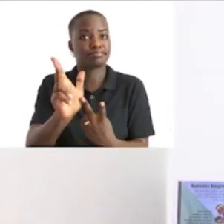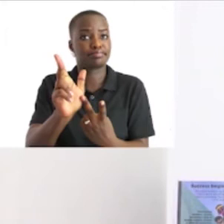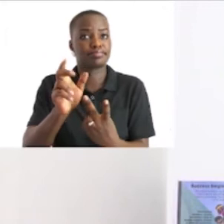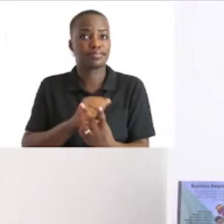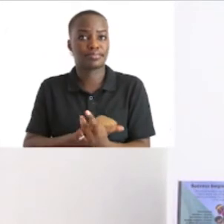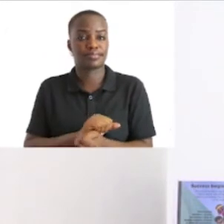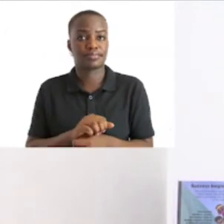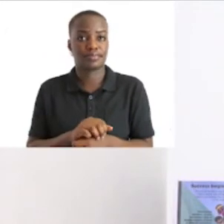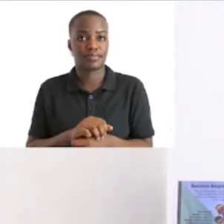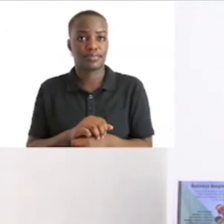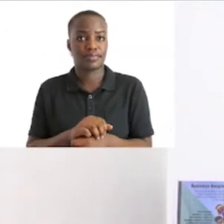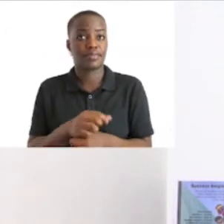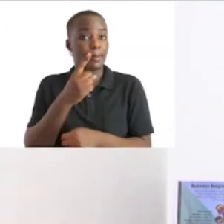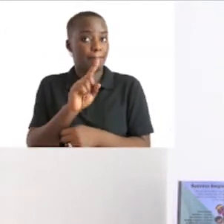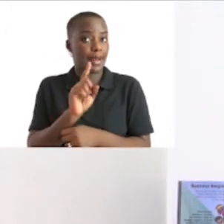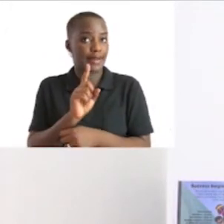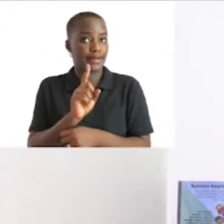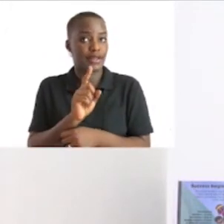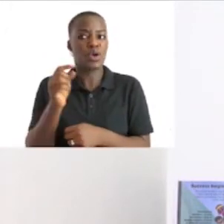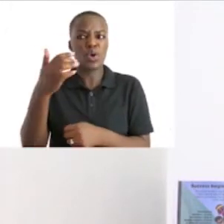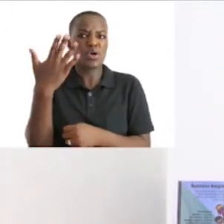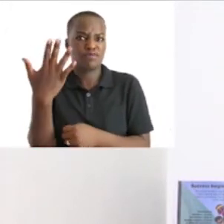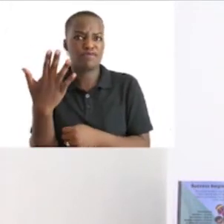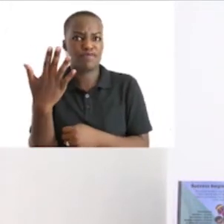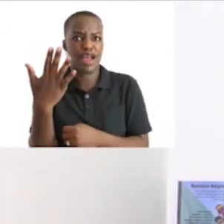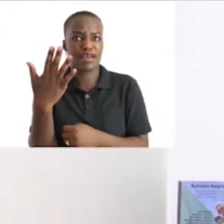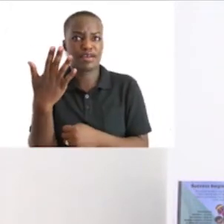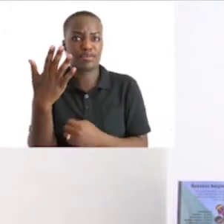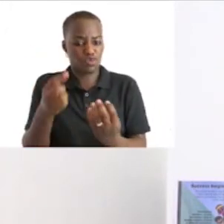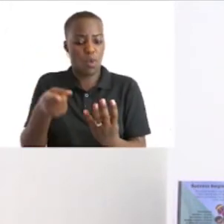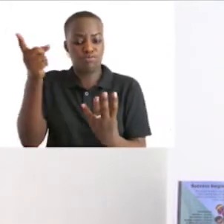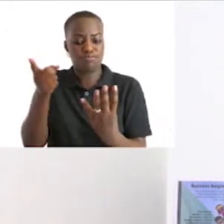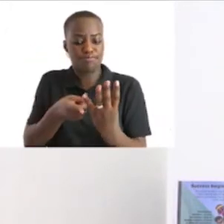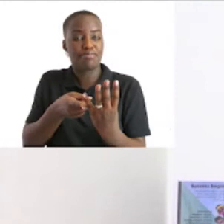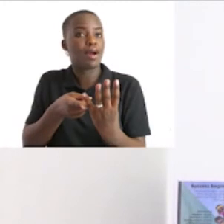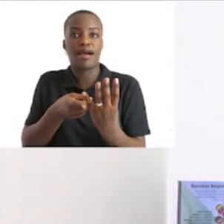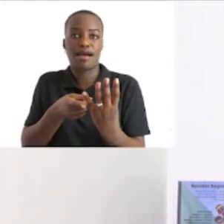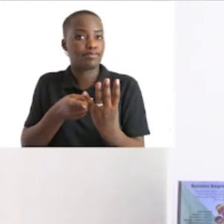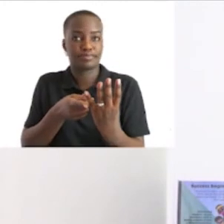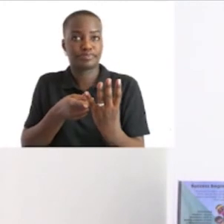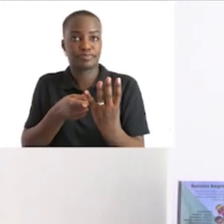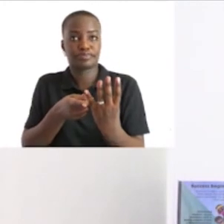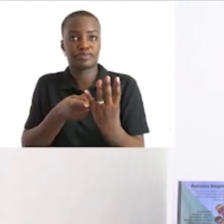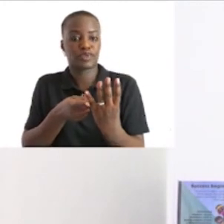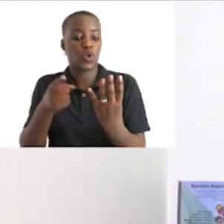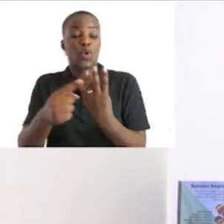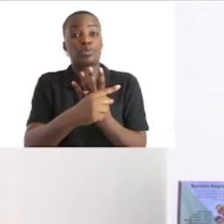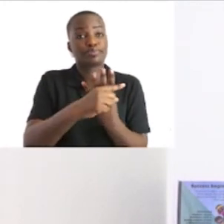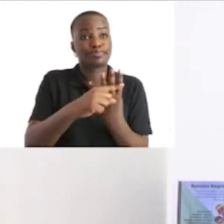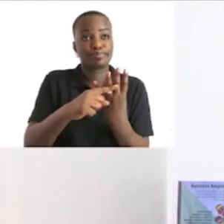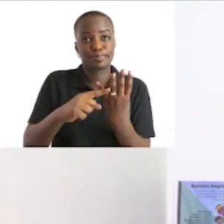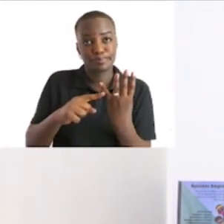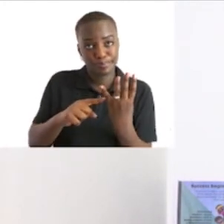person. But when we get up to 5, instead of putting another stick, we are now going to